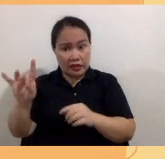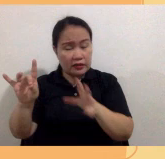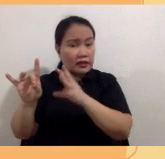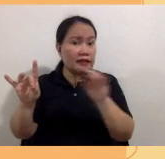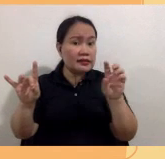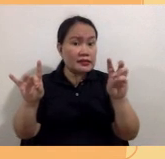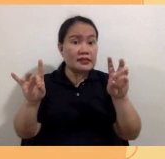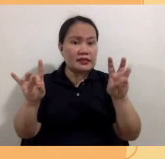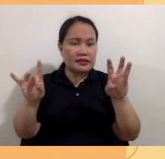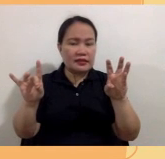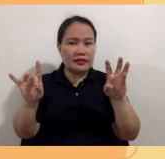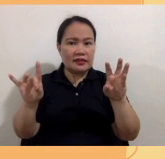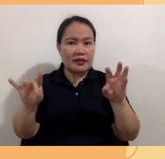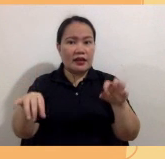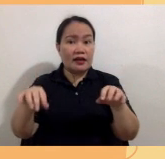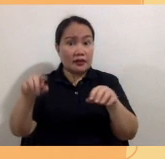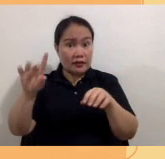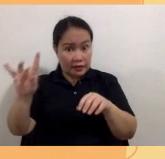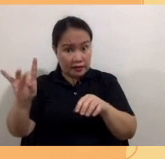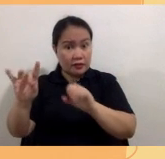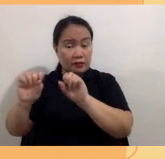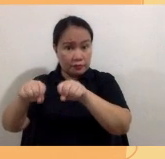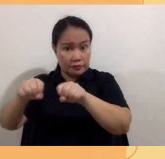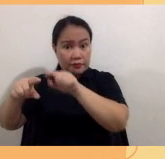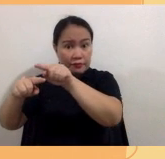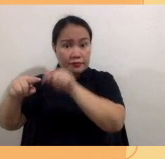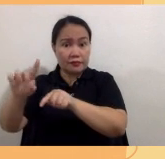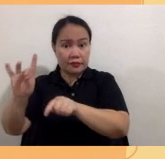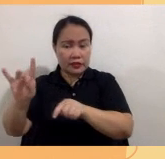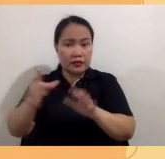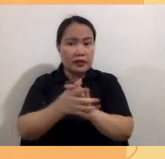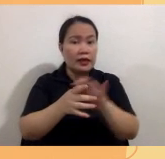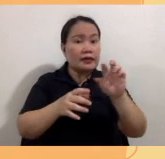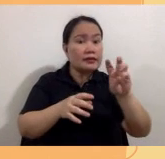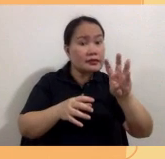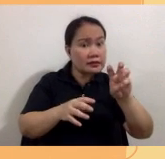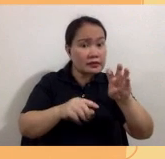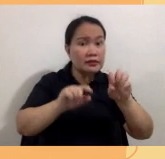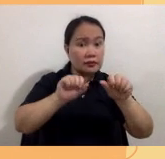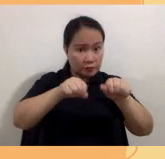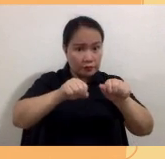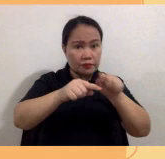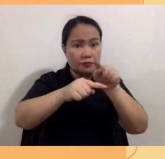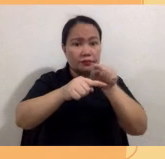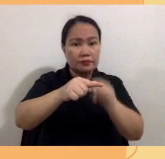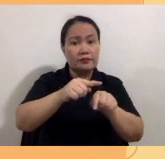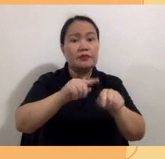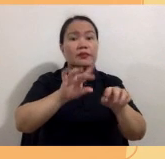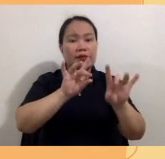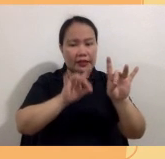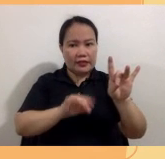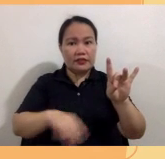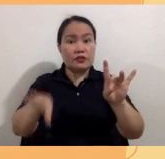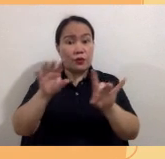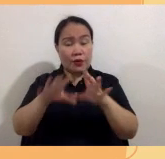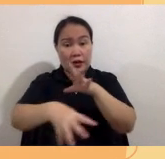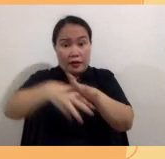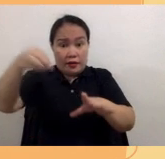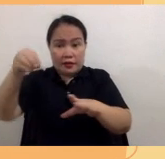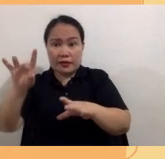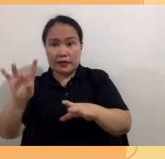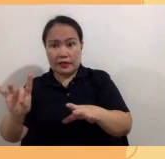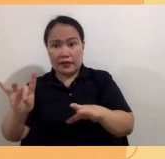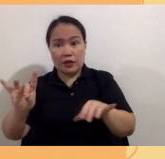8, ayan, yun ang pwede mong gamitin. And then, kukunin mo yung pinakamababa ang exponent. So, that is 1.